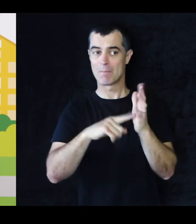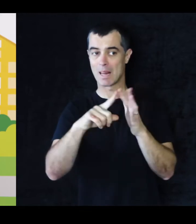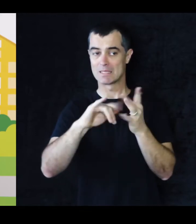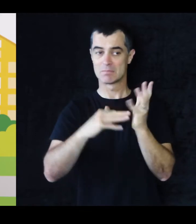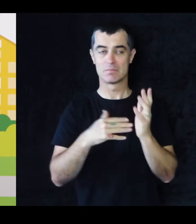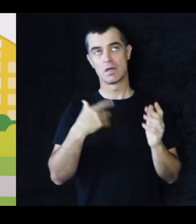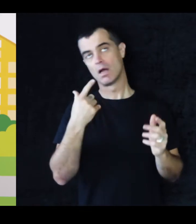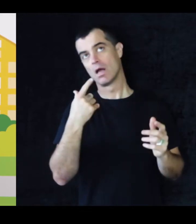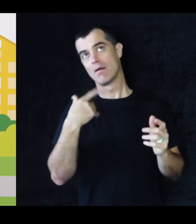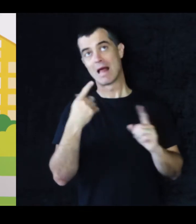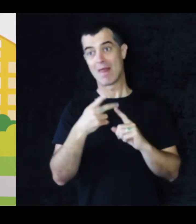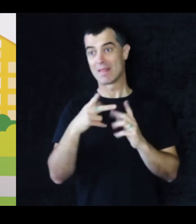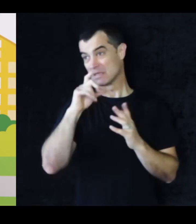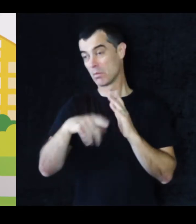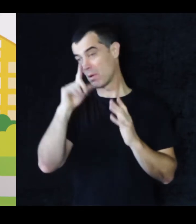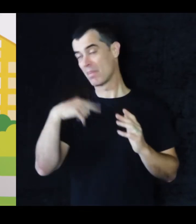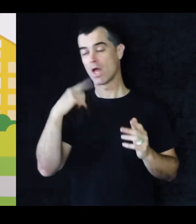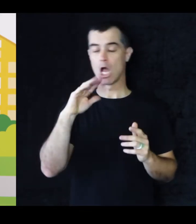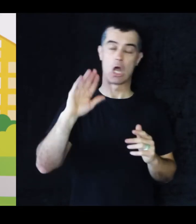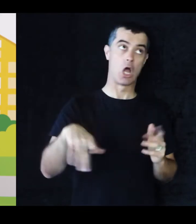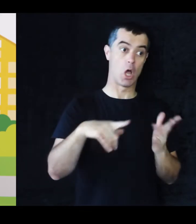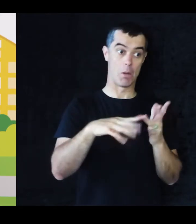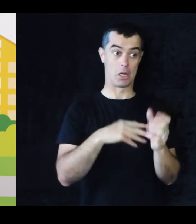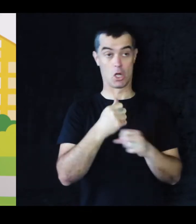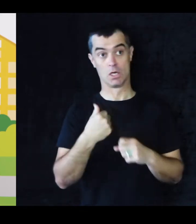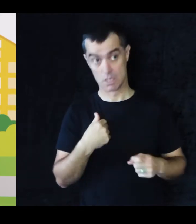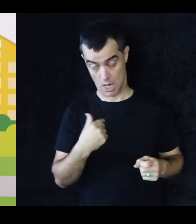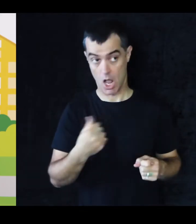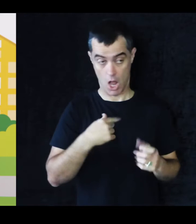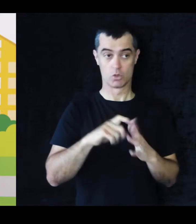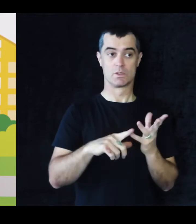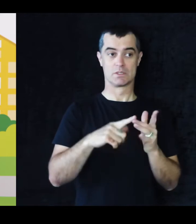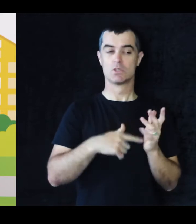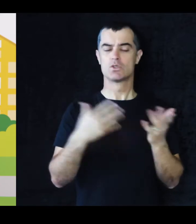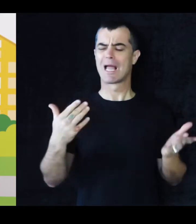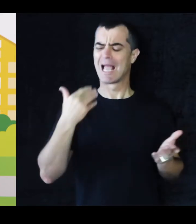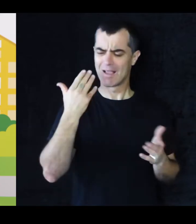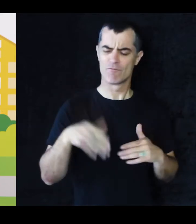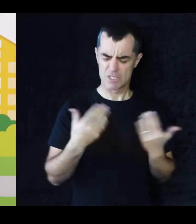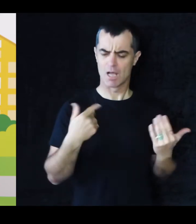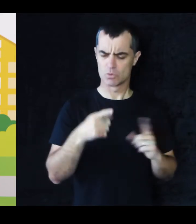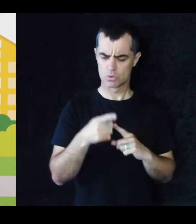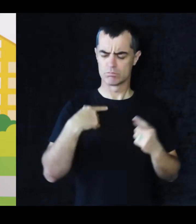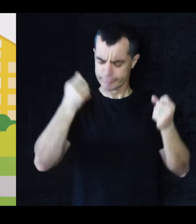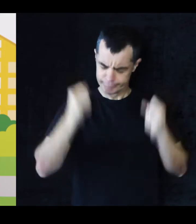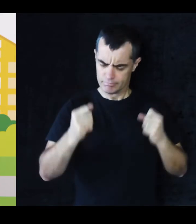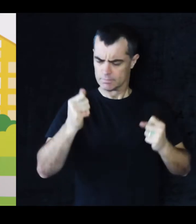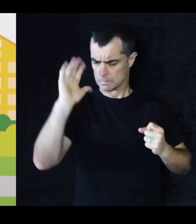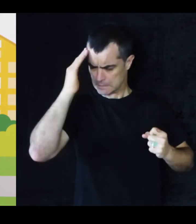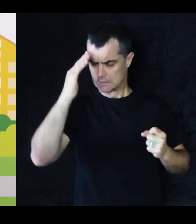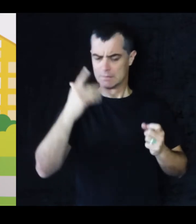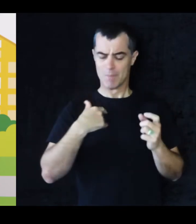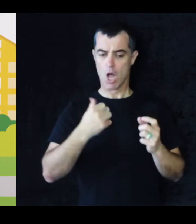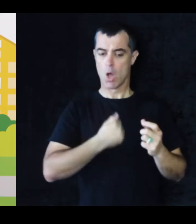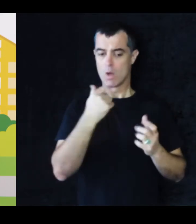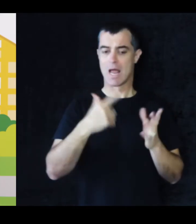I feel that sometimes about other disabled people. Oh, the bloody, whatever. And I'm thinking that, and I'm thinking, oh my God. I mean, even I do it. So every day I'm also